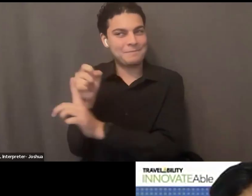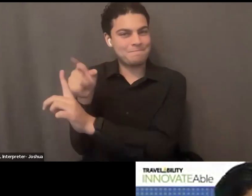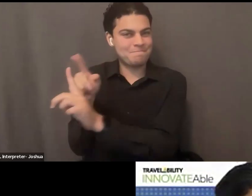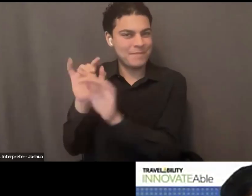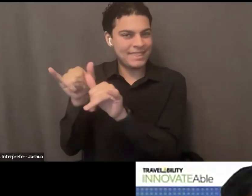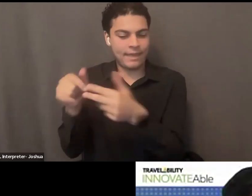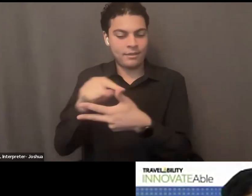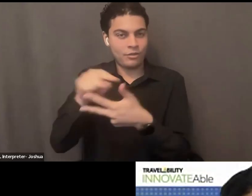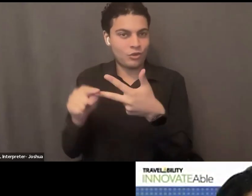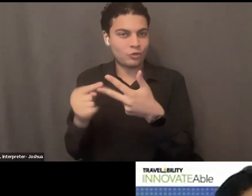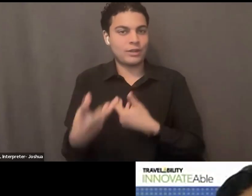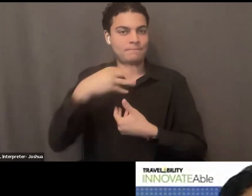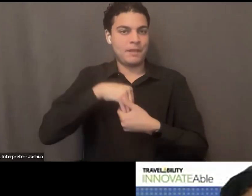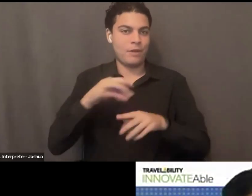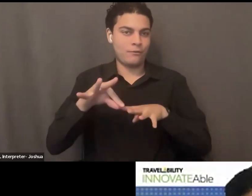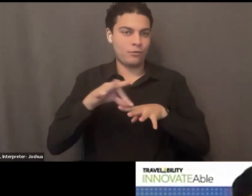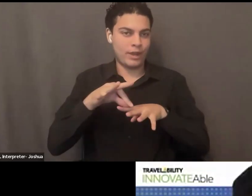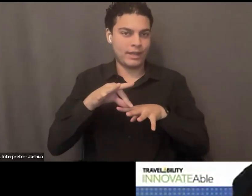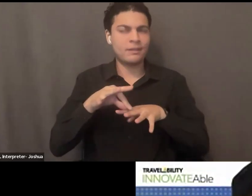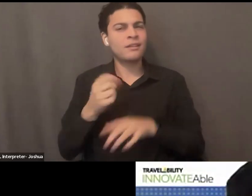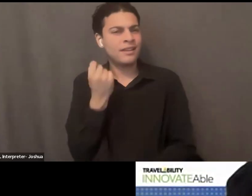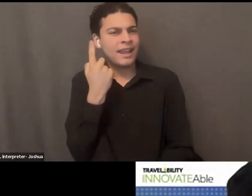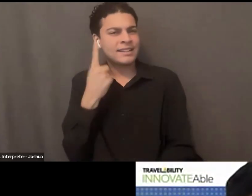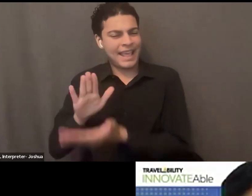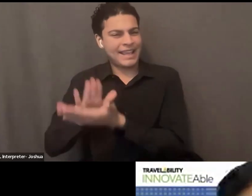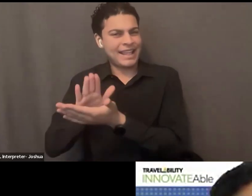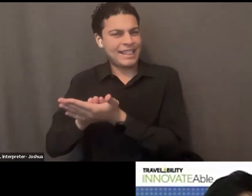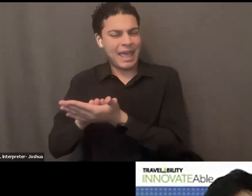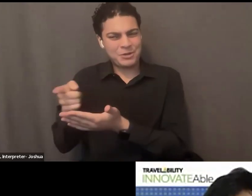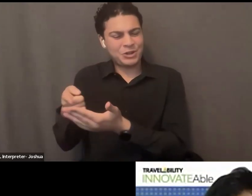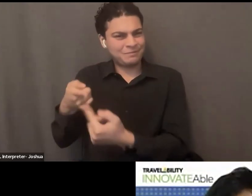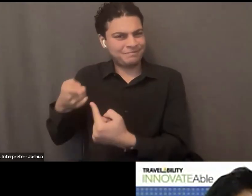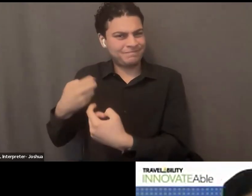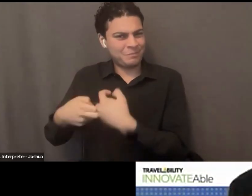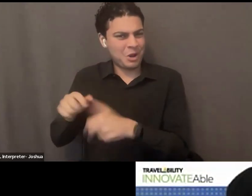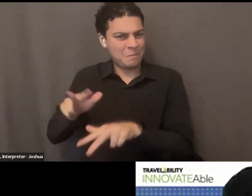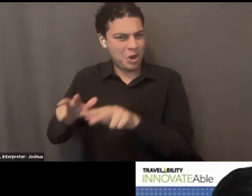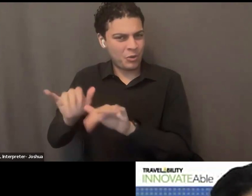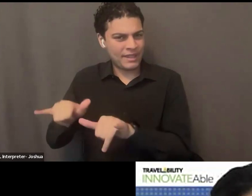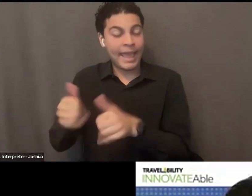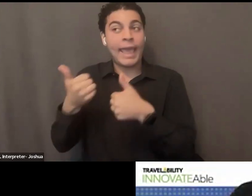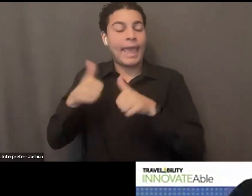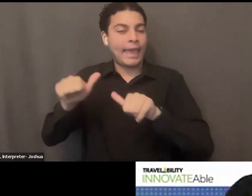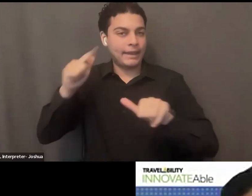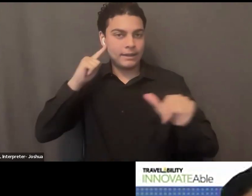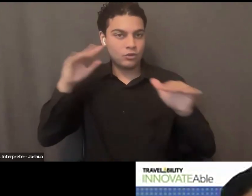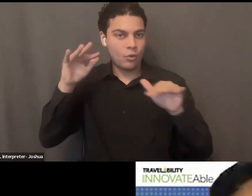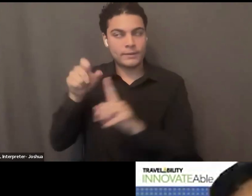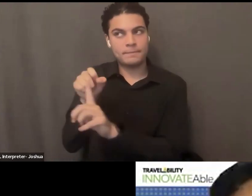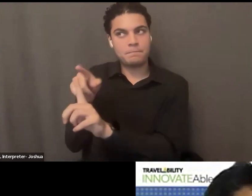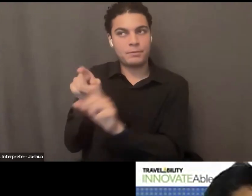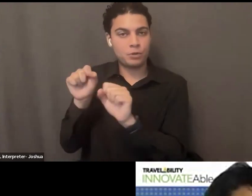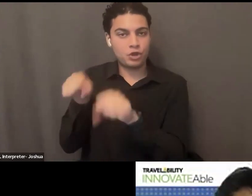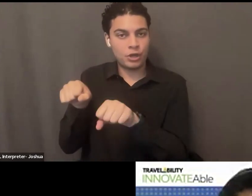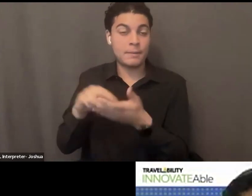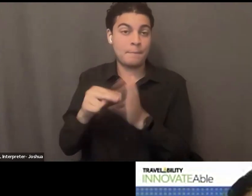main two problems with the clapper were A, any noise would set it off, not just the clapping, but sort of your dog barking or a TV. And